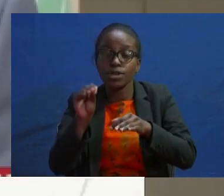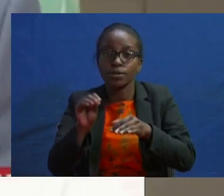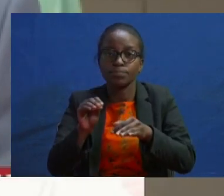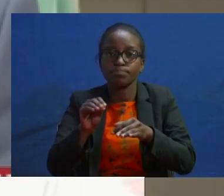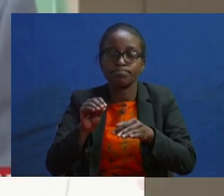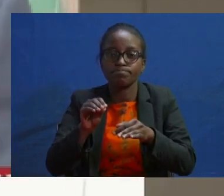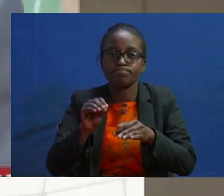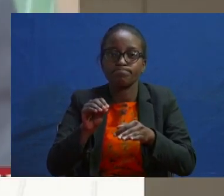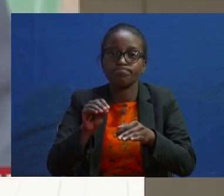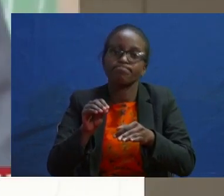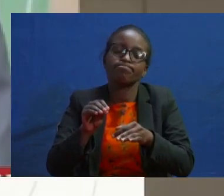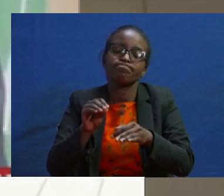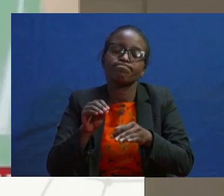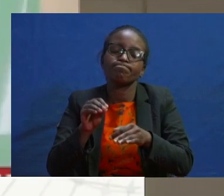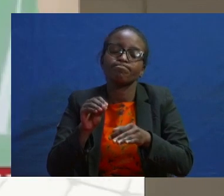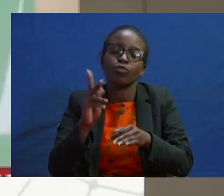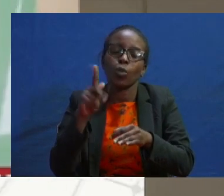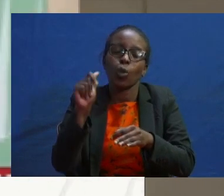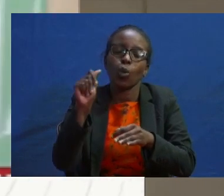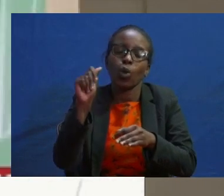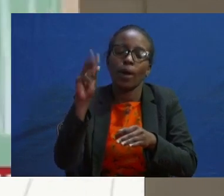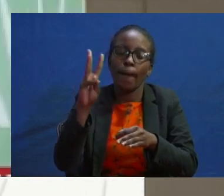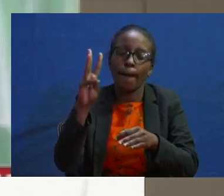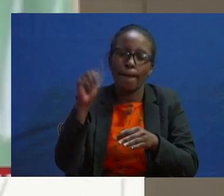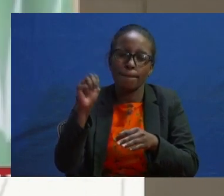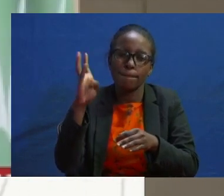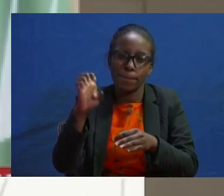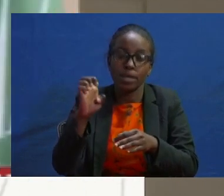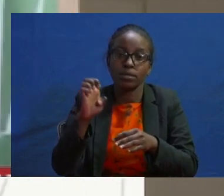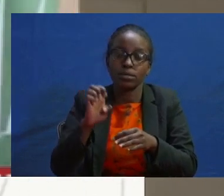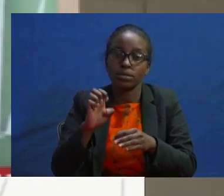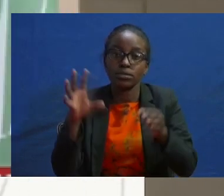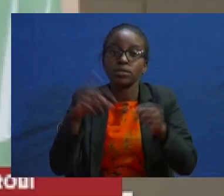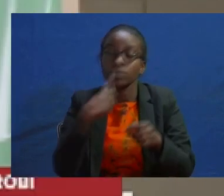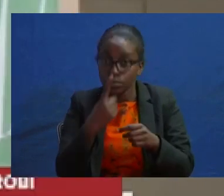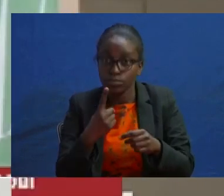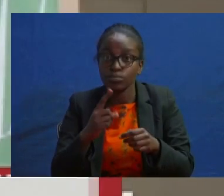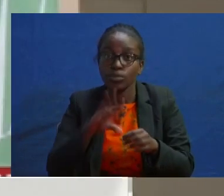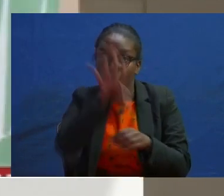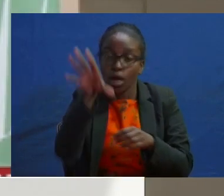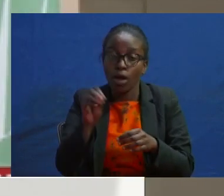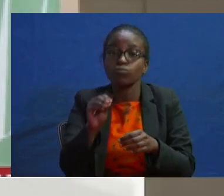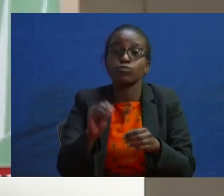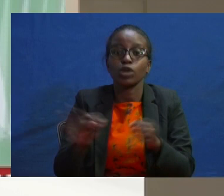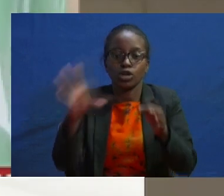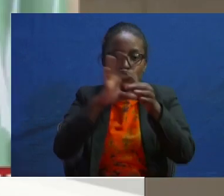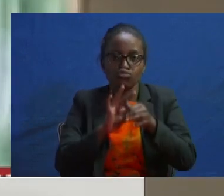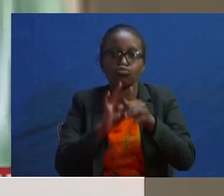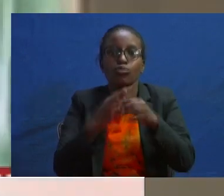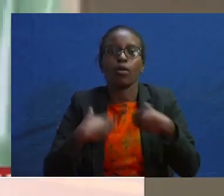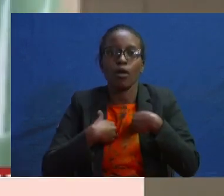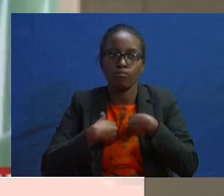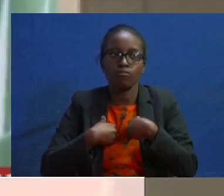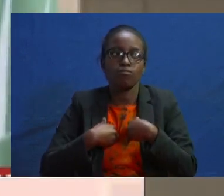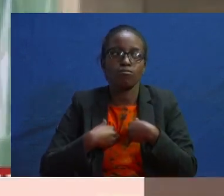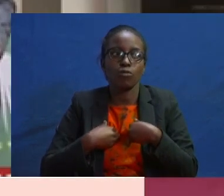You remember Kwame Nkrumah said that Africa must unite. Unite or we